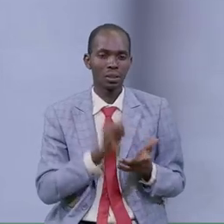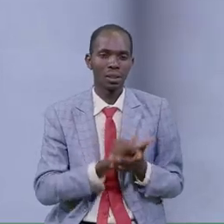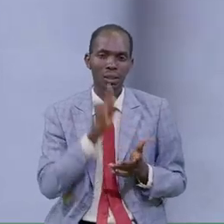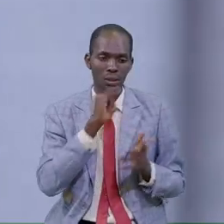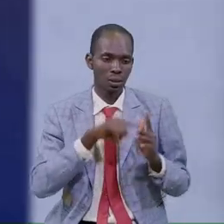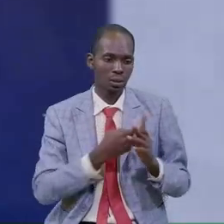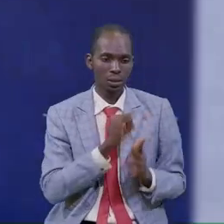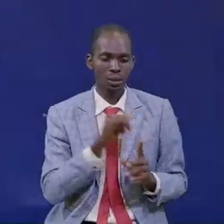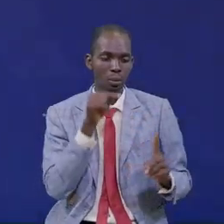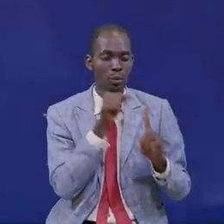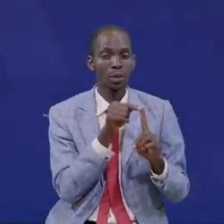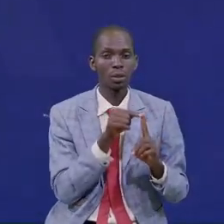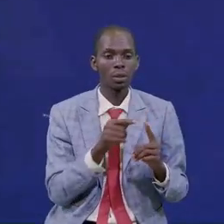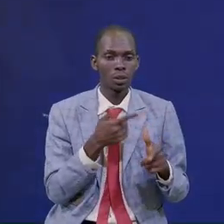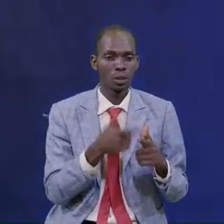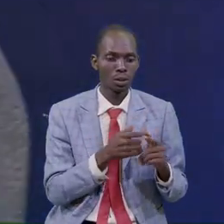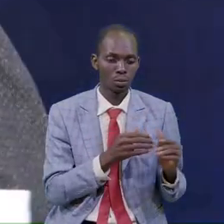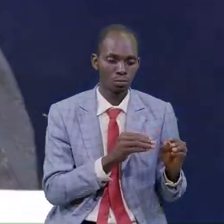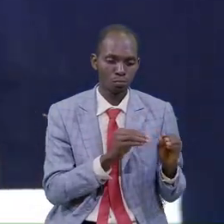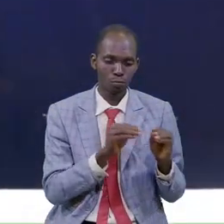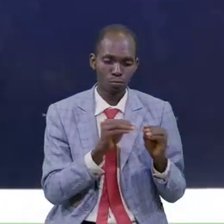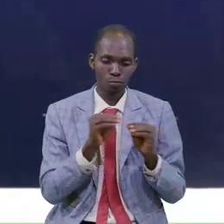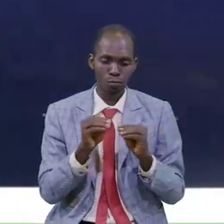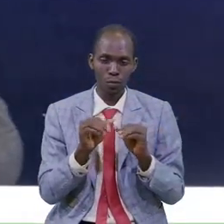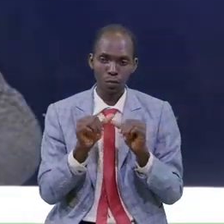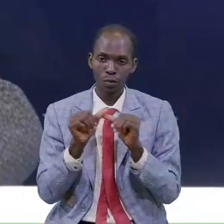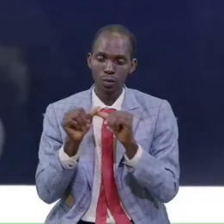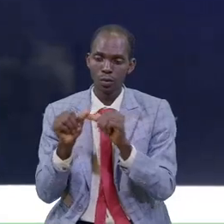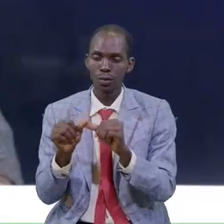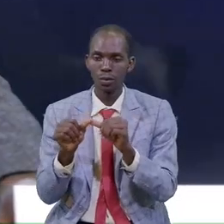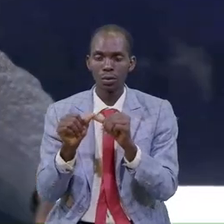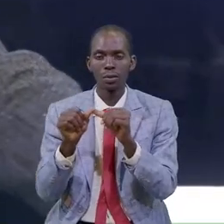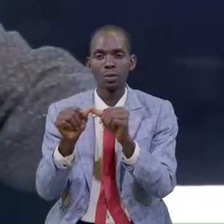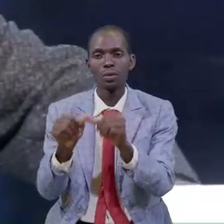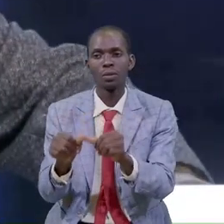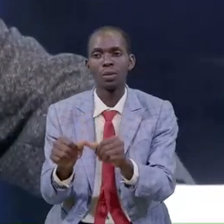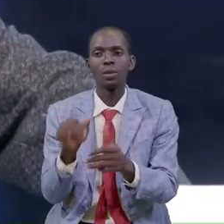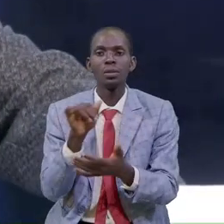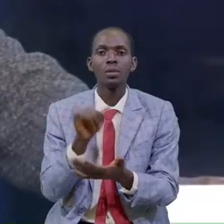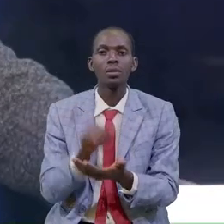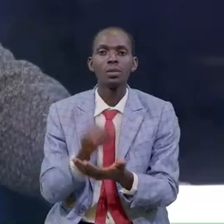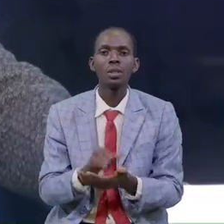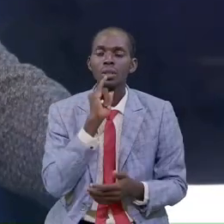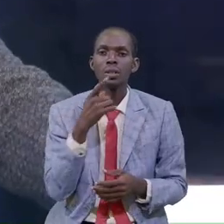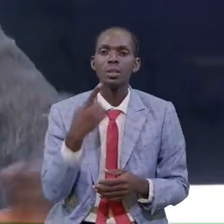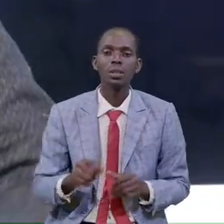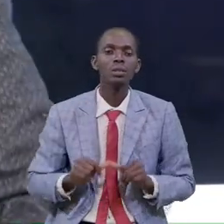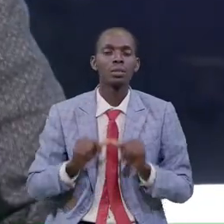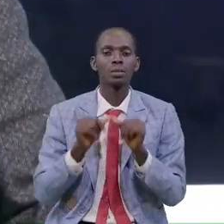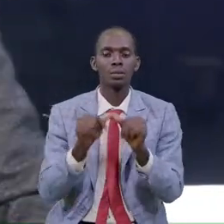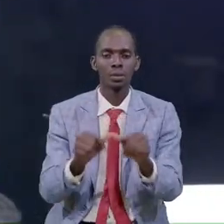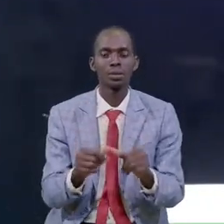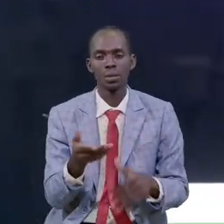Then you go on and on and on. That is the continuity. Continuer,